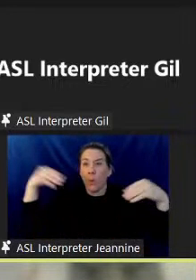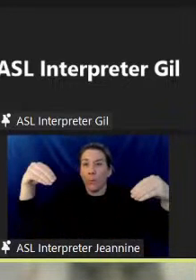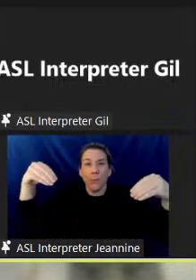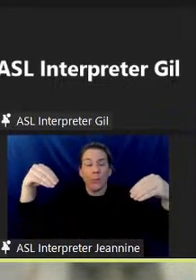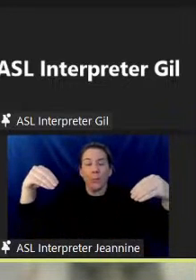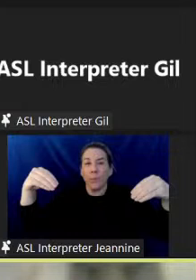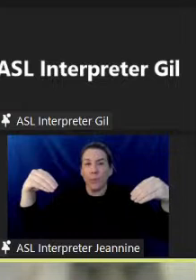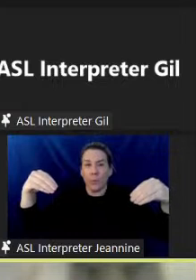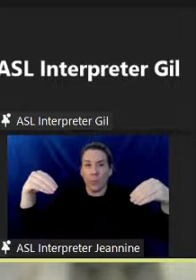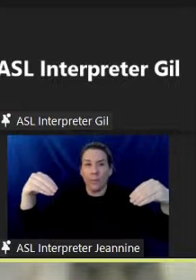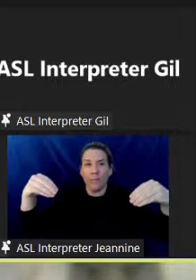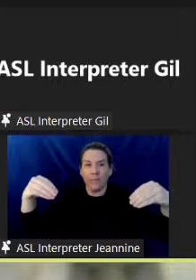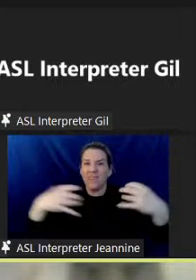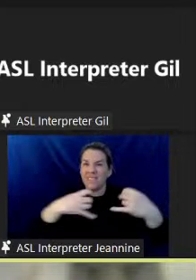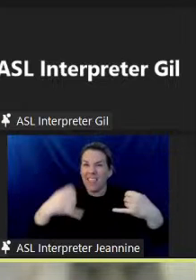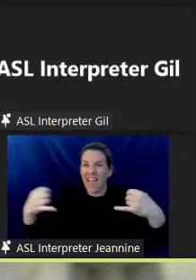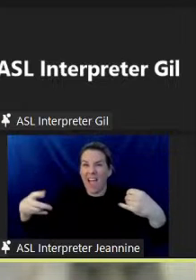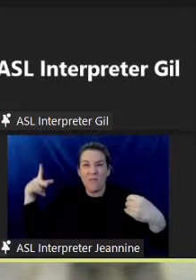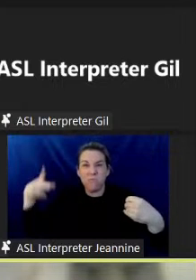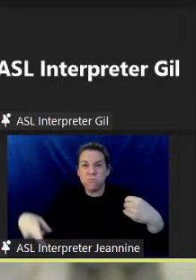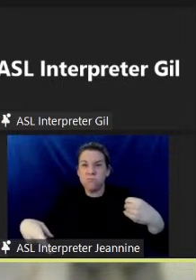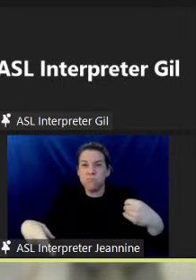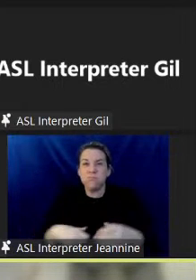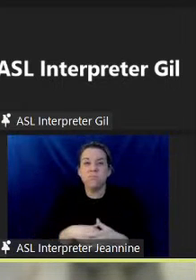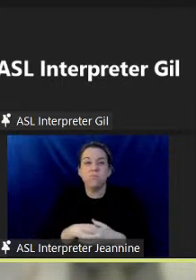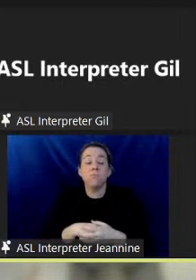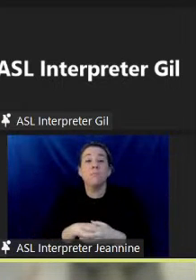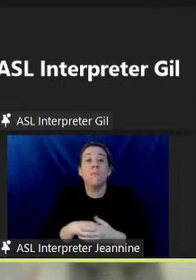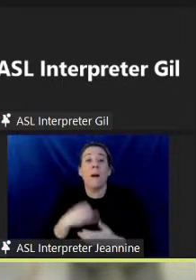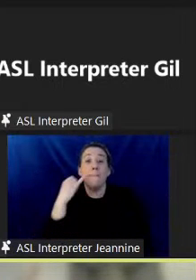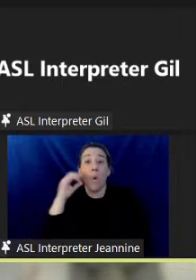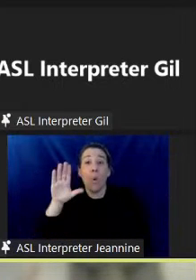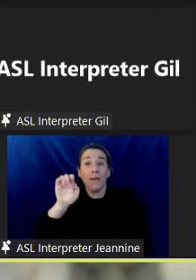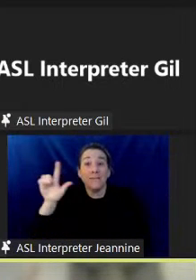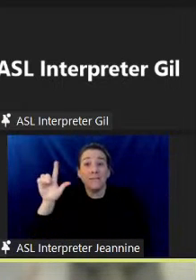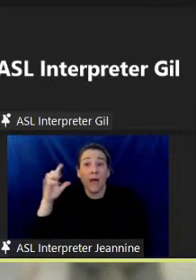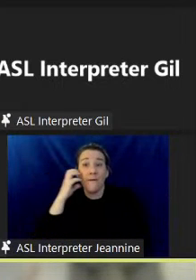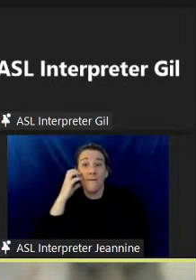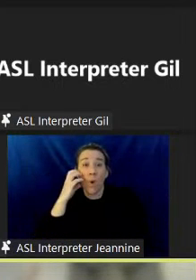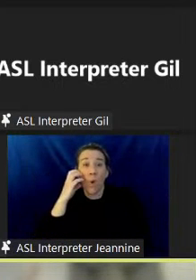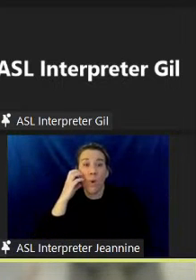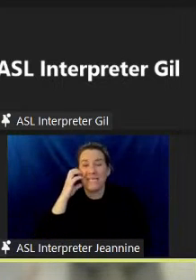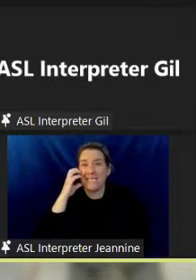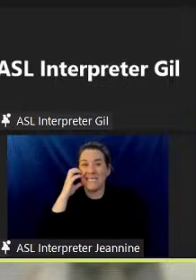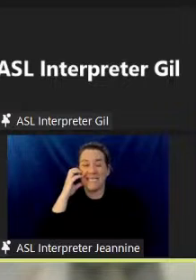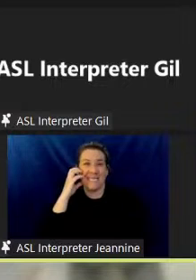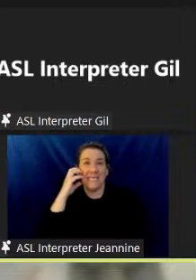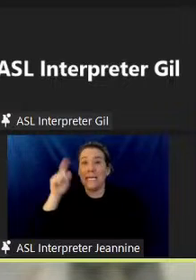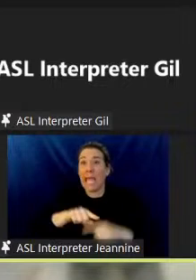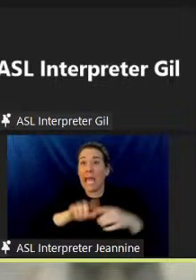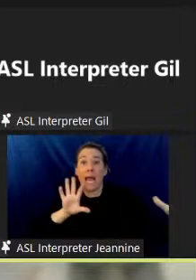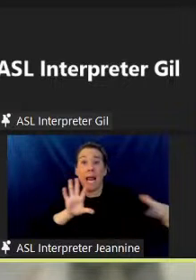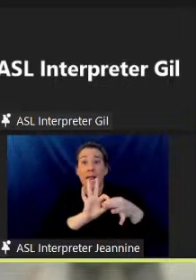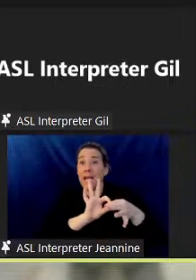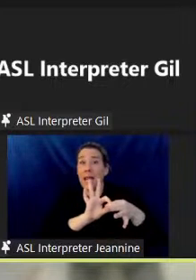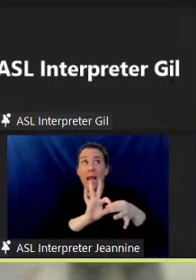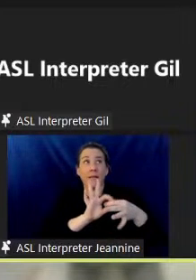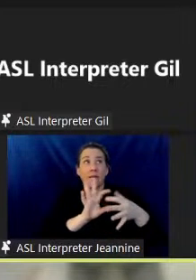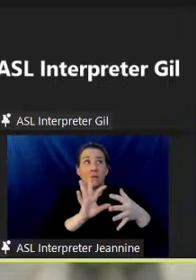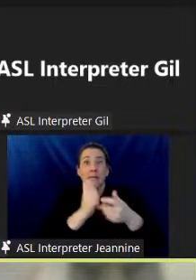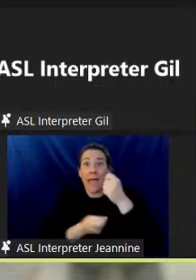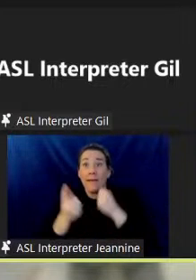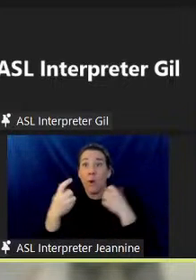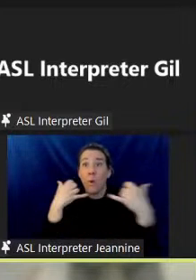severed phone lines and that type of thing. If you have a cell phone, it's unlikely that you'll make a connection because everything is going to be so